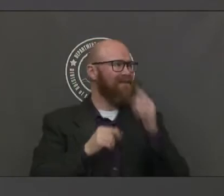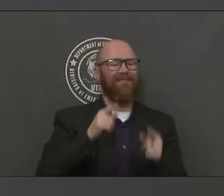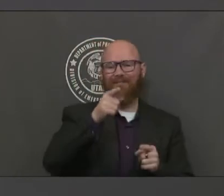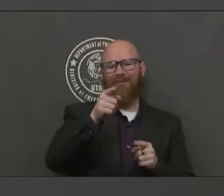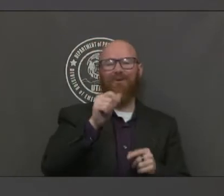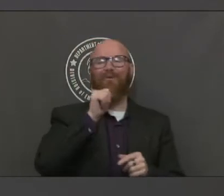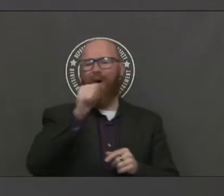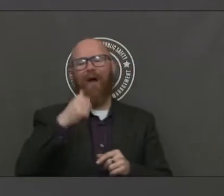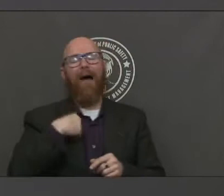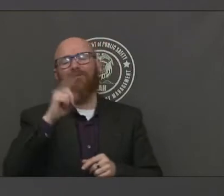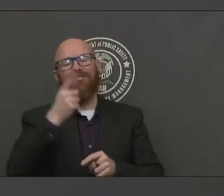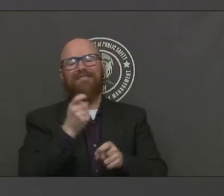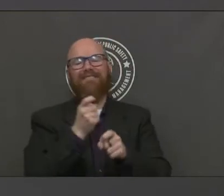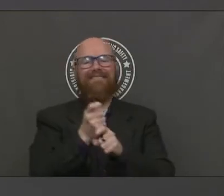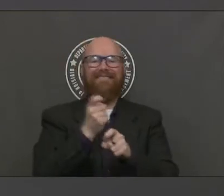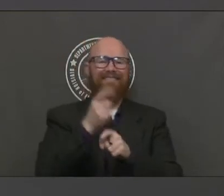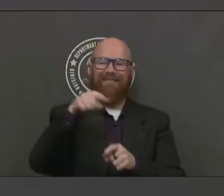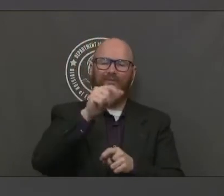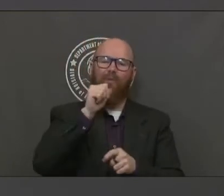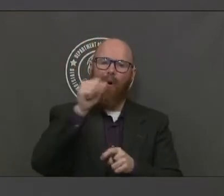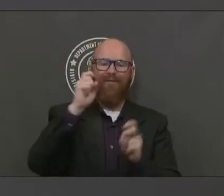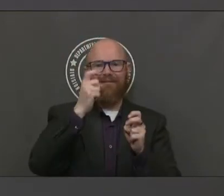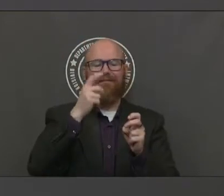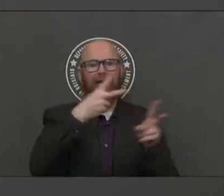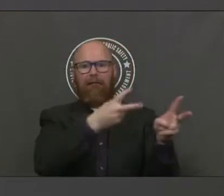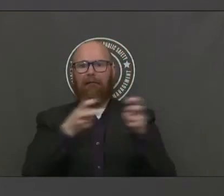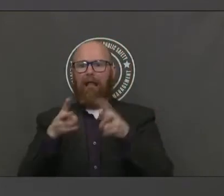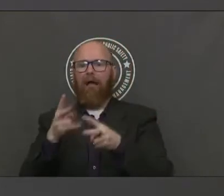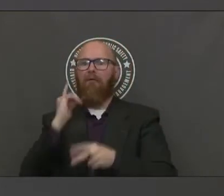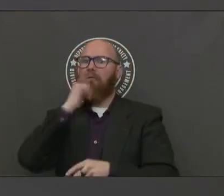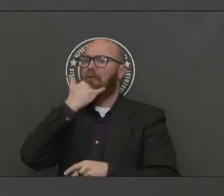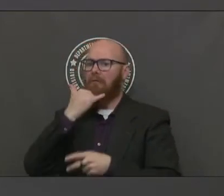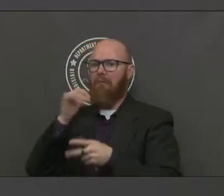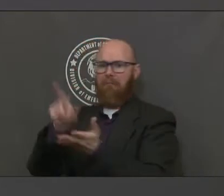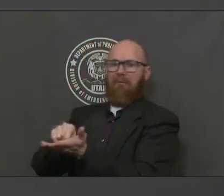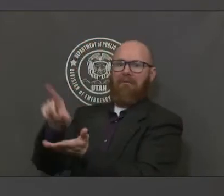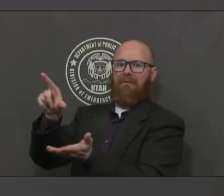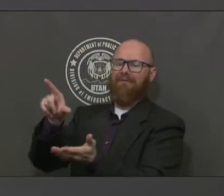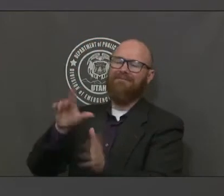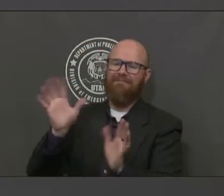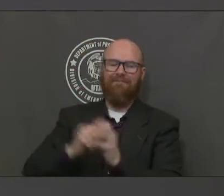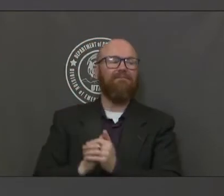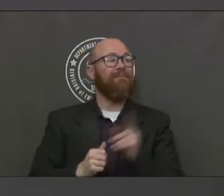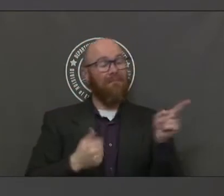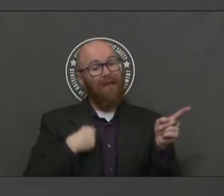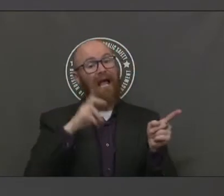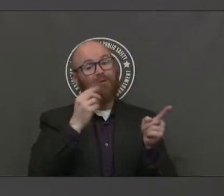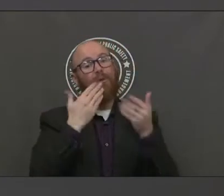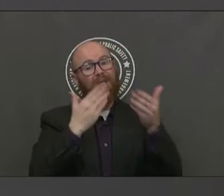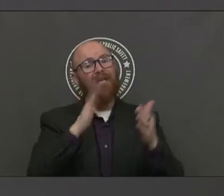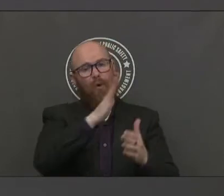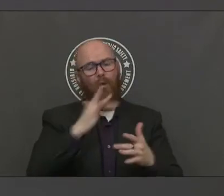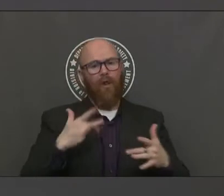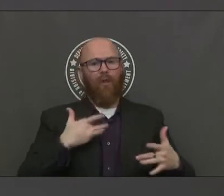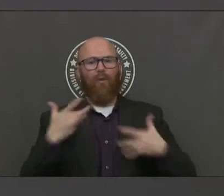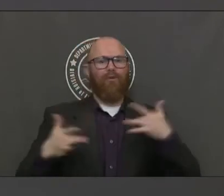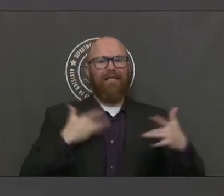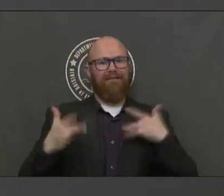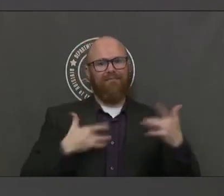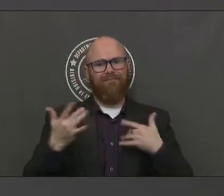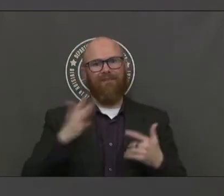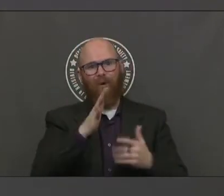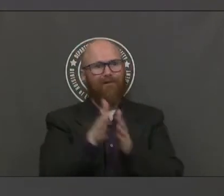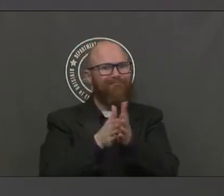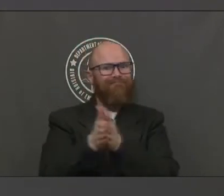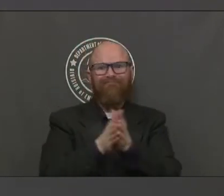out of context. I'm not saying that, Lisa. That's your job. No. And I totally appreciate your enthusiasm as someone who's sat